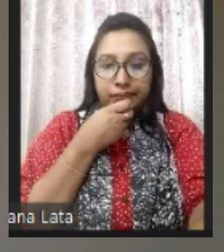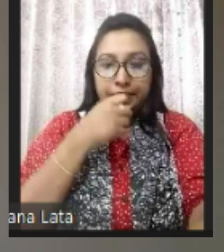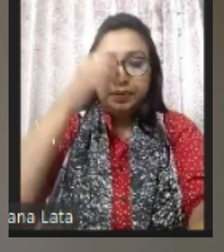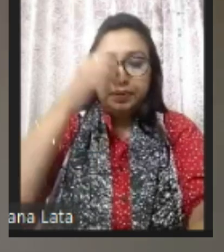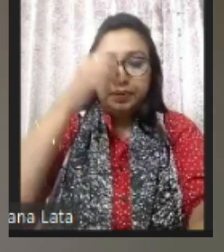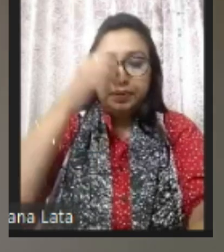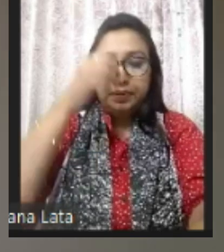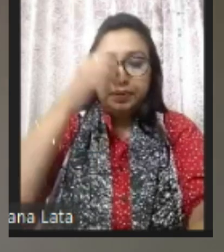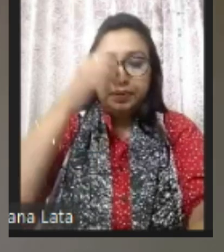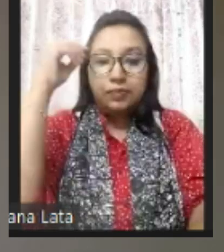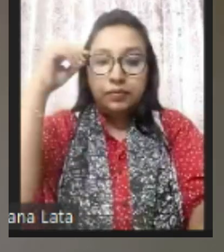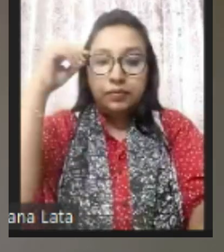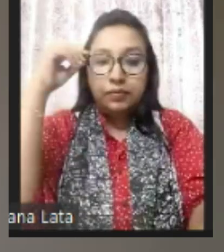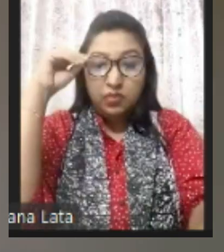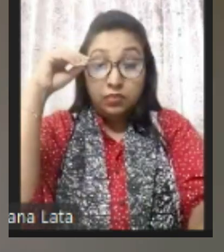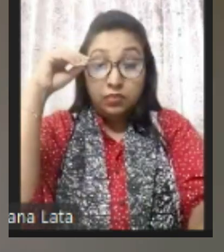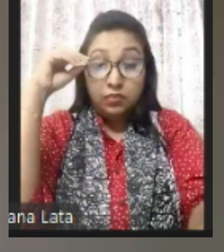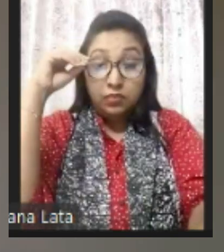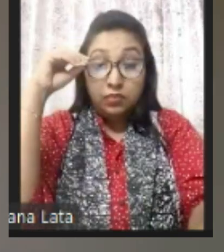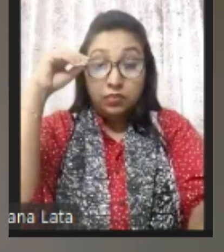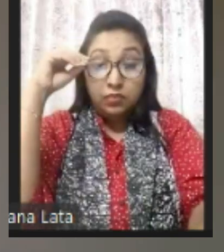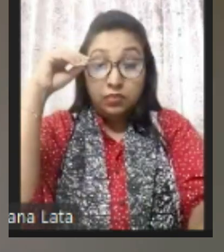We'll see how we go.